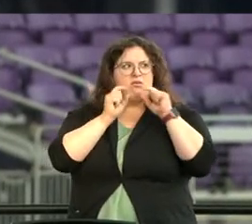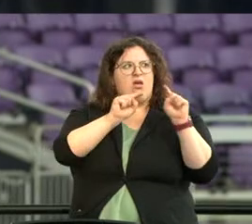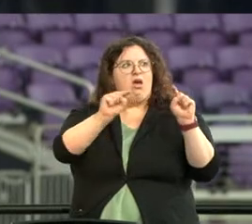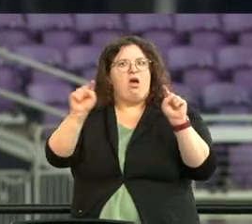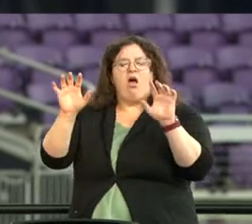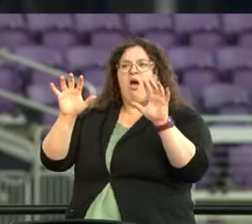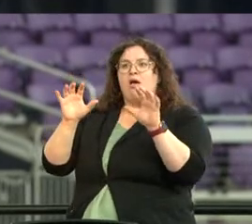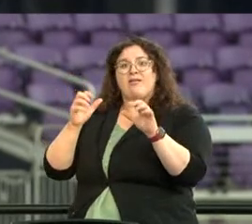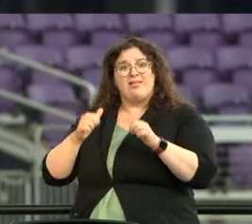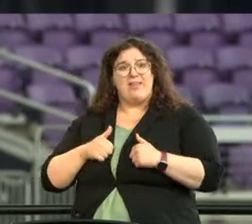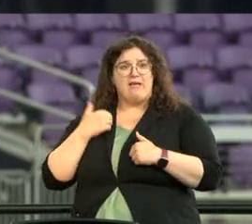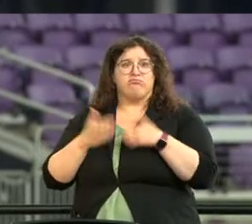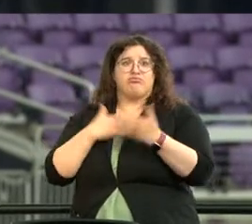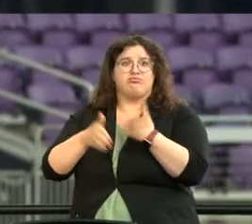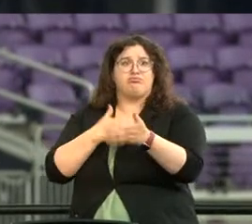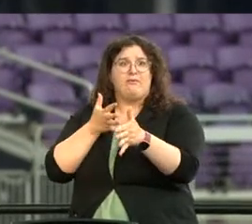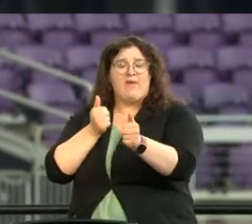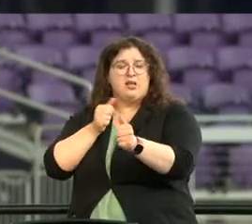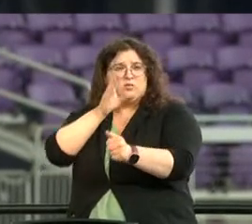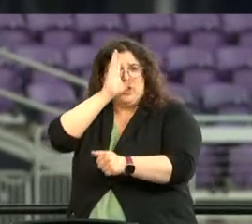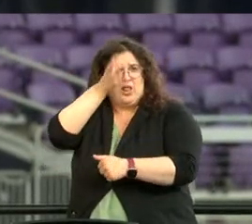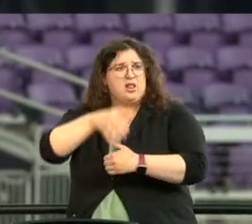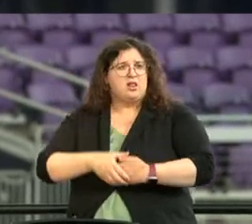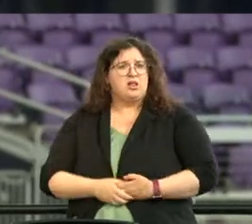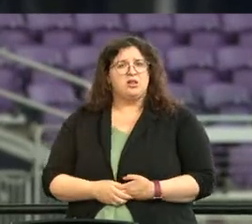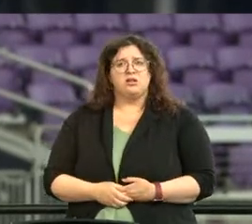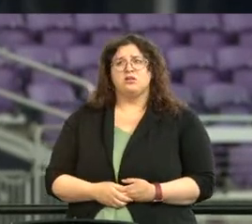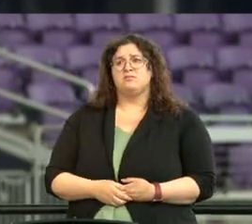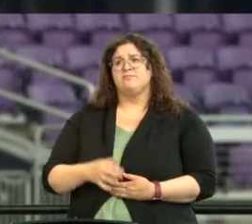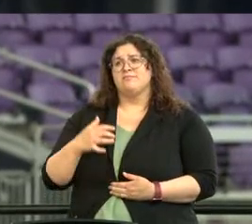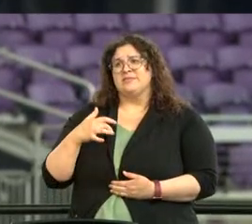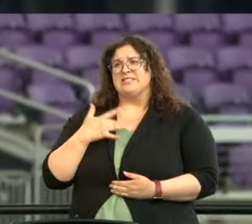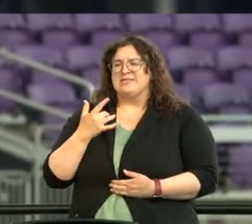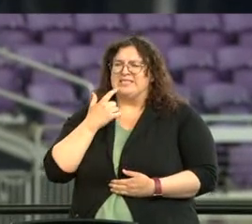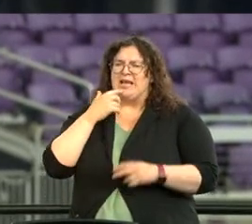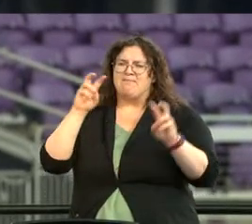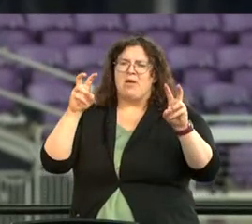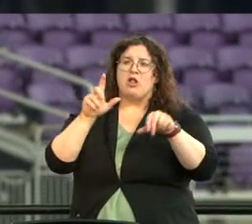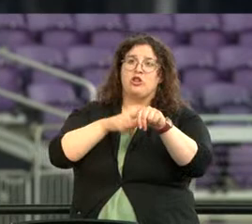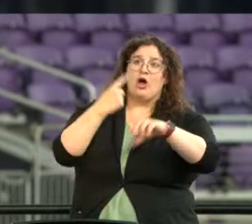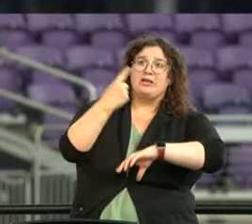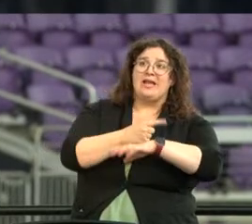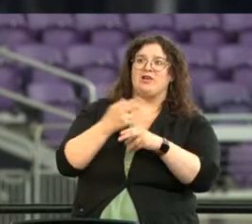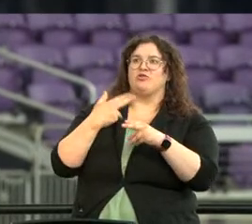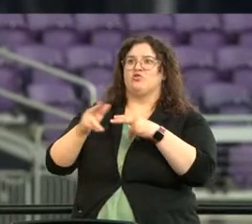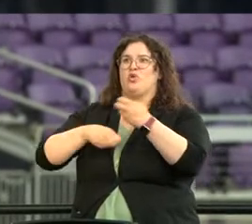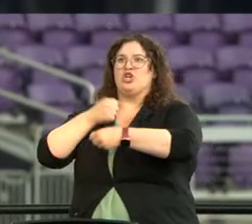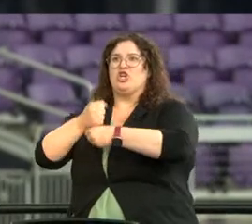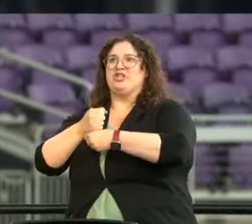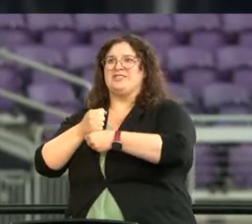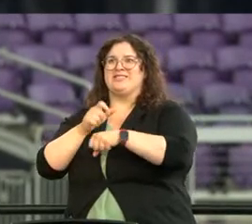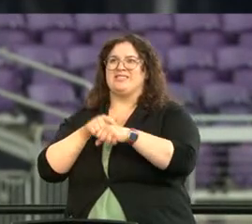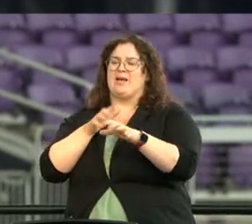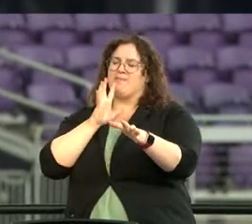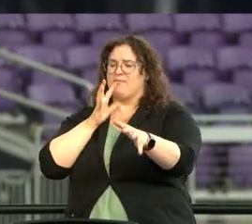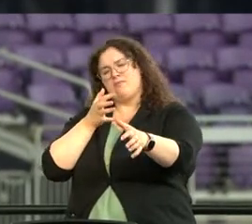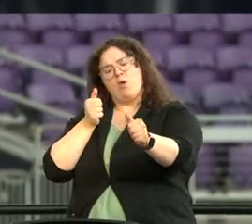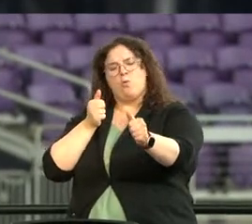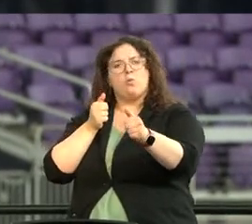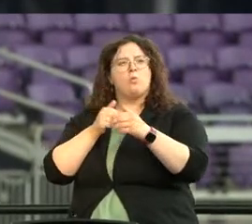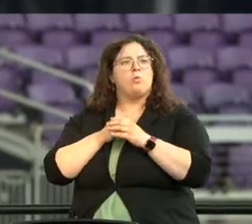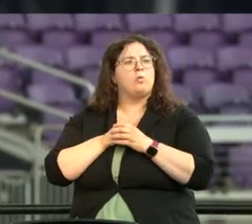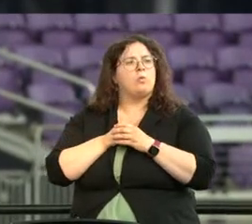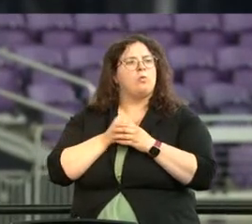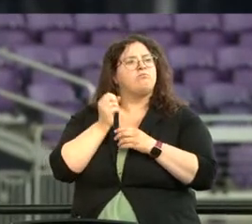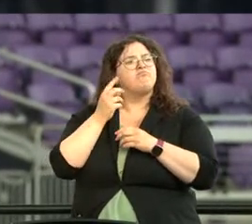continue to accelerate. I've often said long days, short years. As such, what I've learned is how you